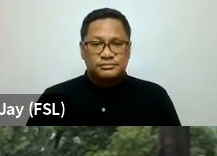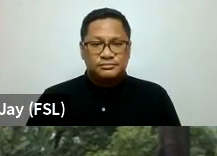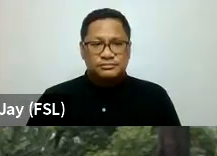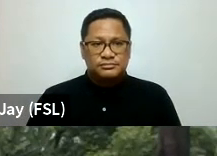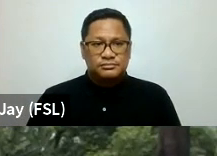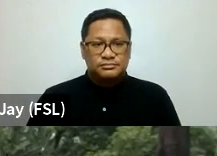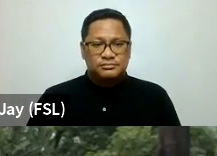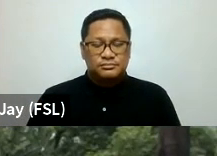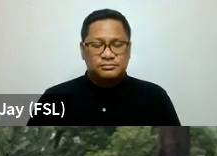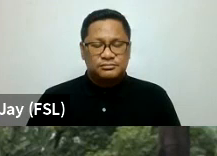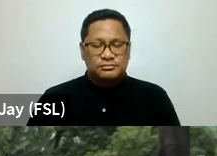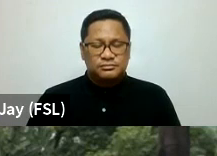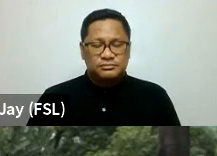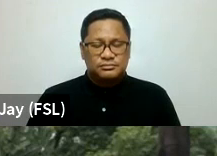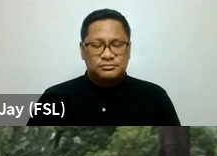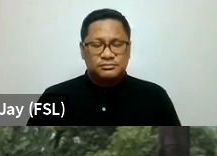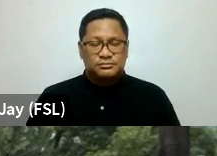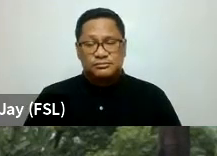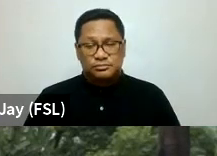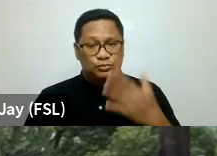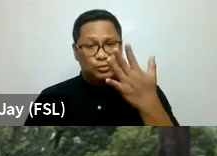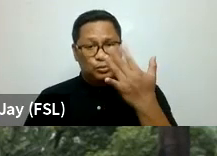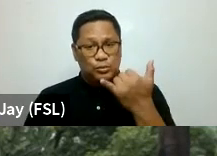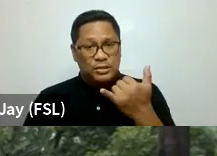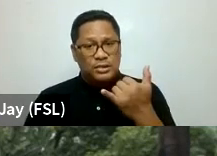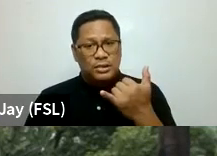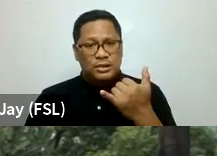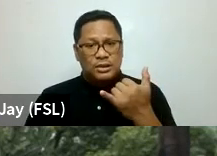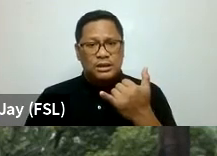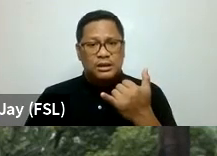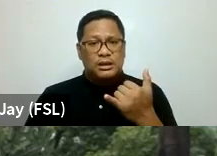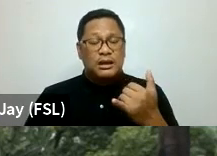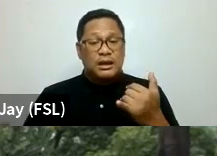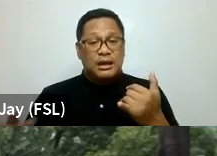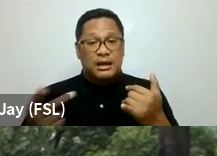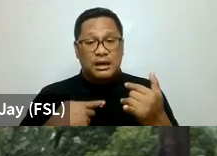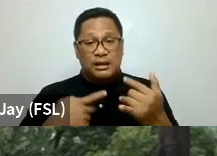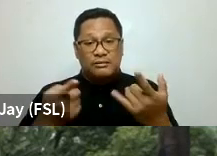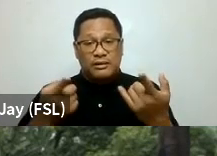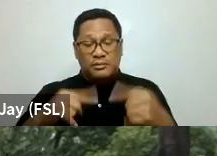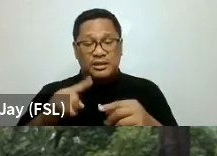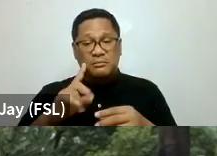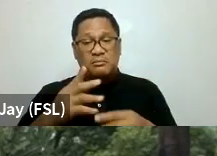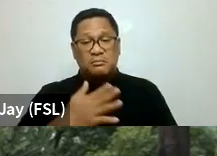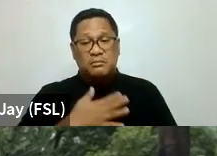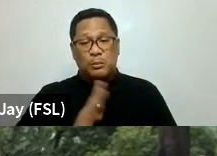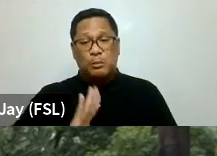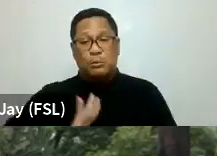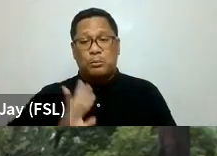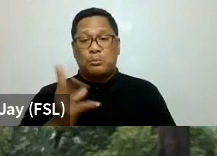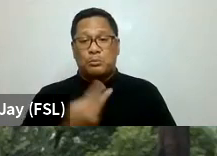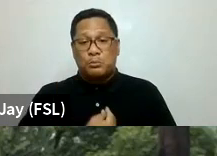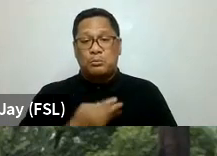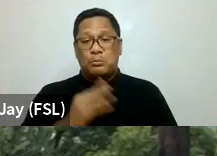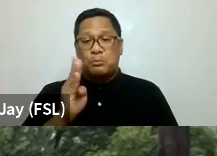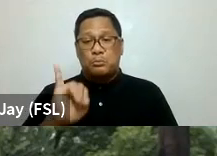Short-lived din ako kasi medyo nag-acting up na yung aking bipolar disorder. Okay. By the way, sa